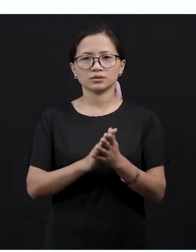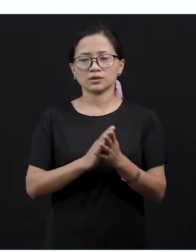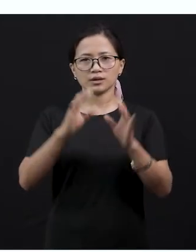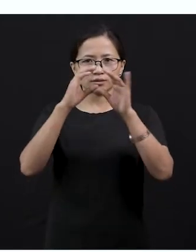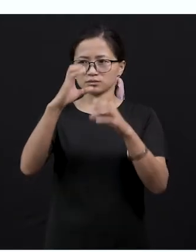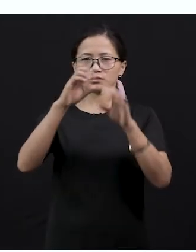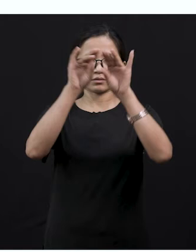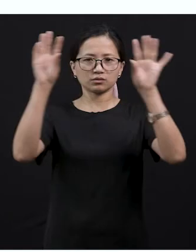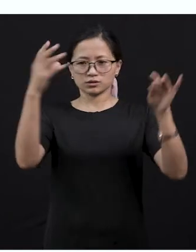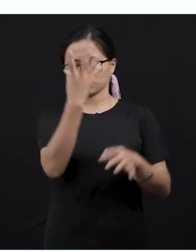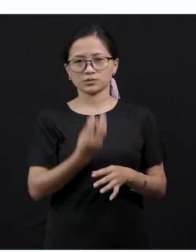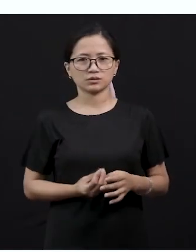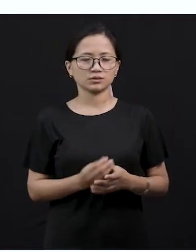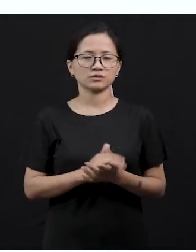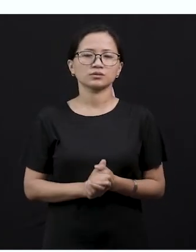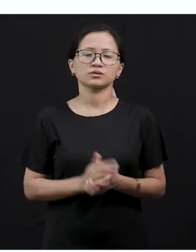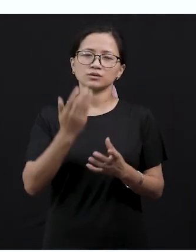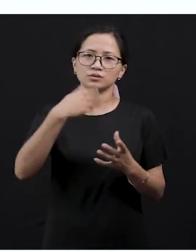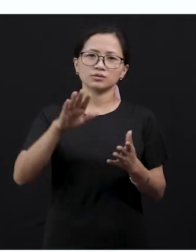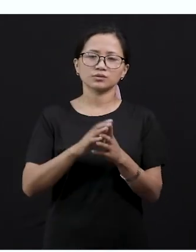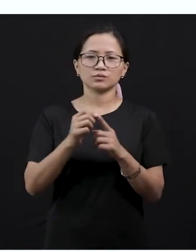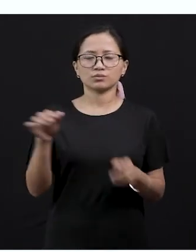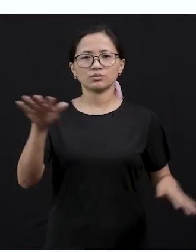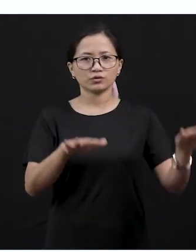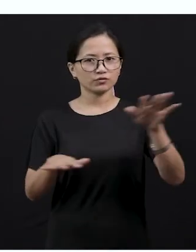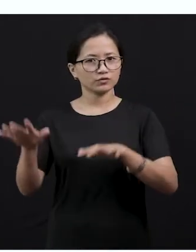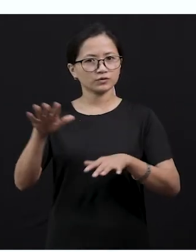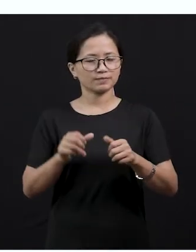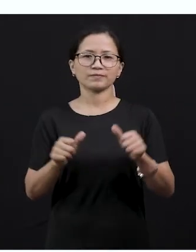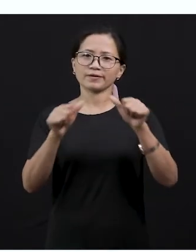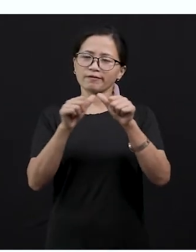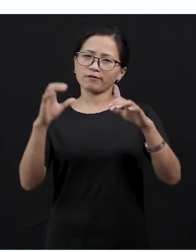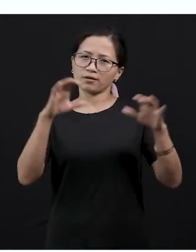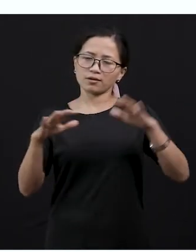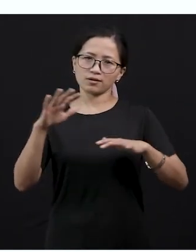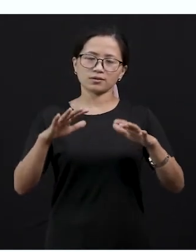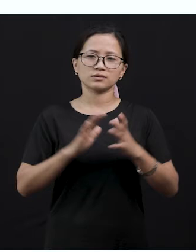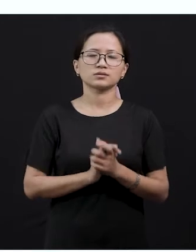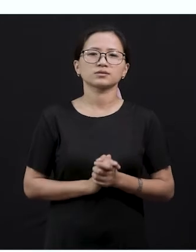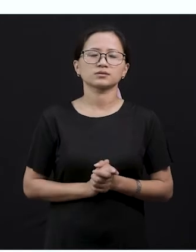of the Christmas, the girls, they are going to perform an act. So they were